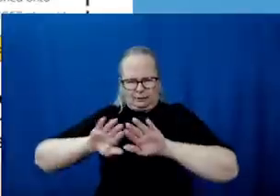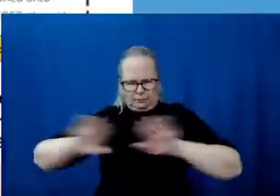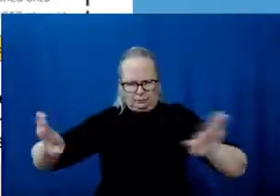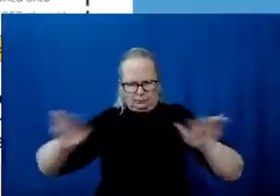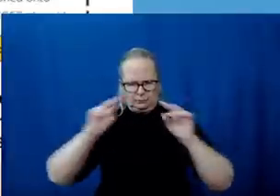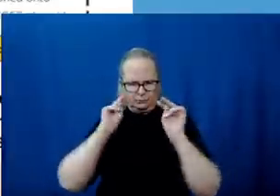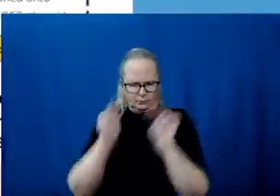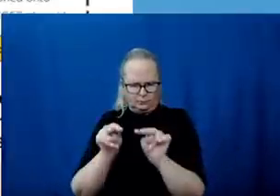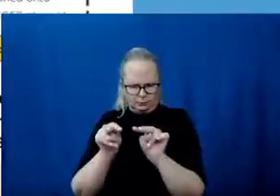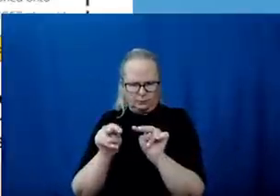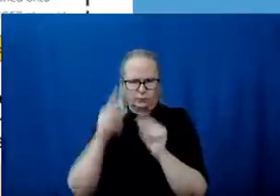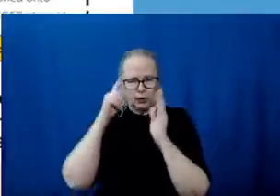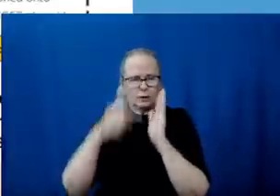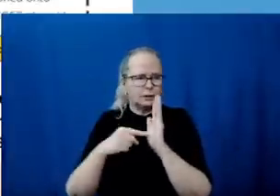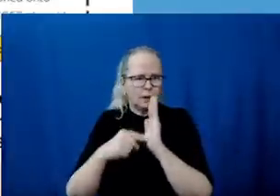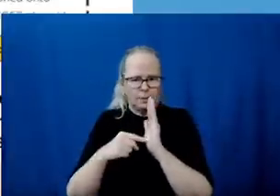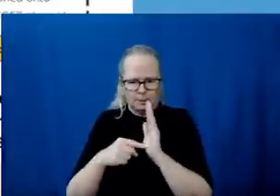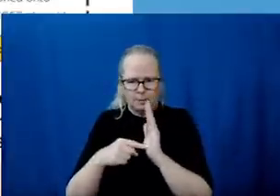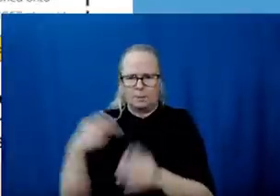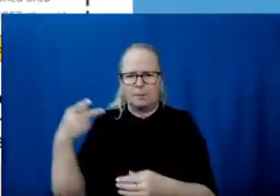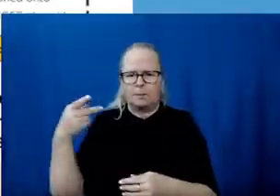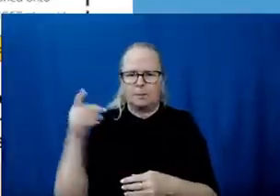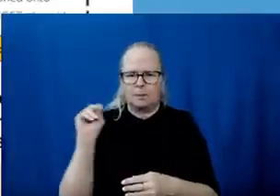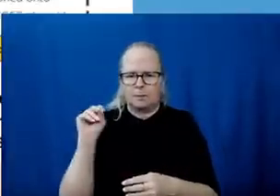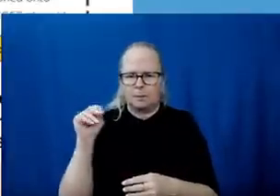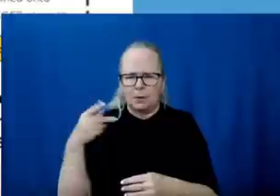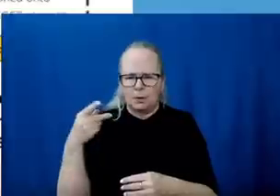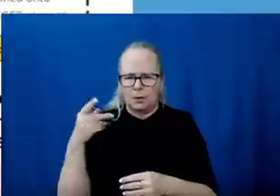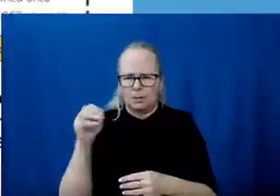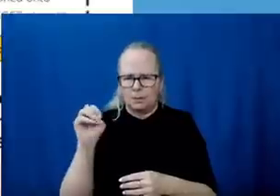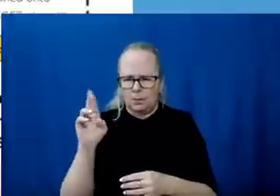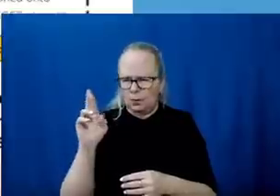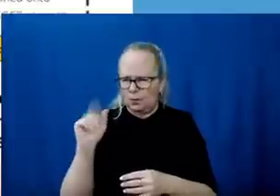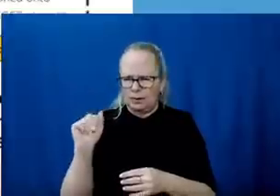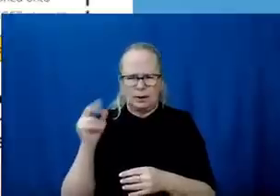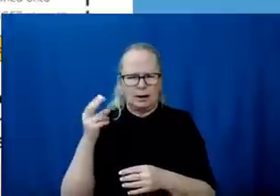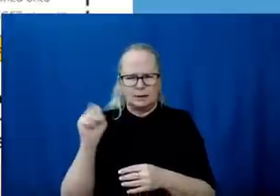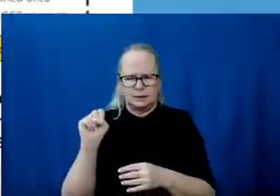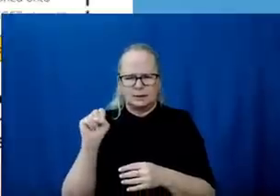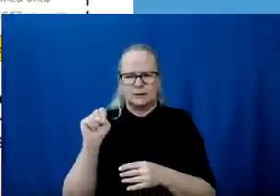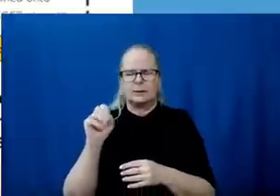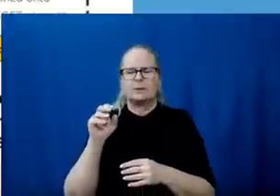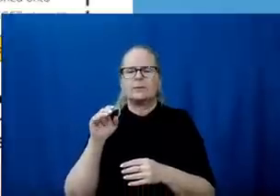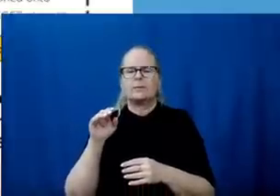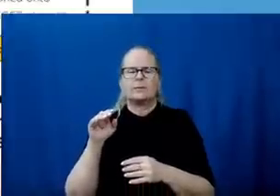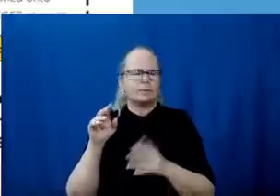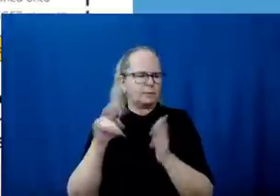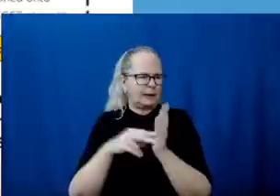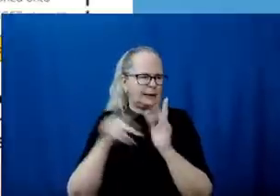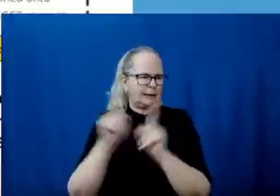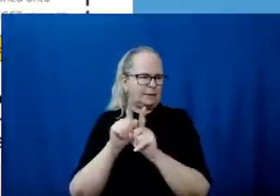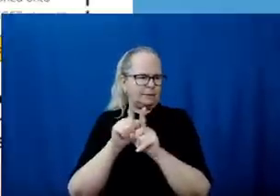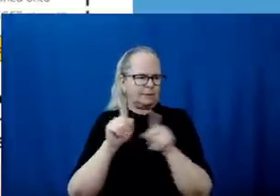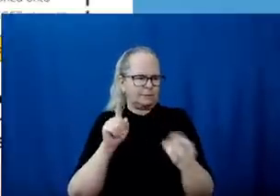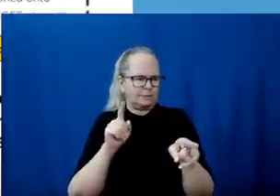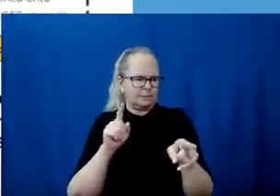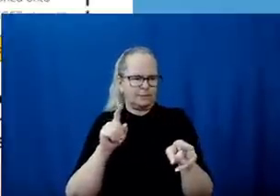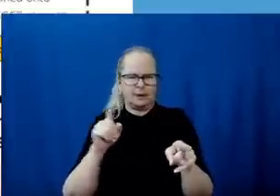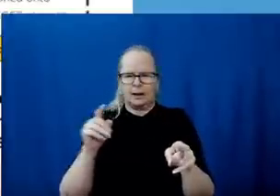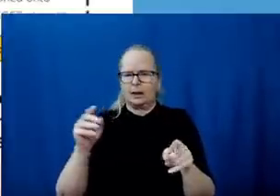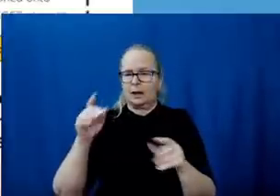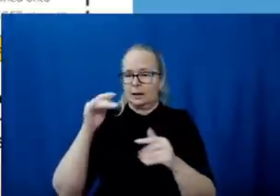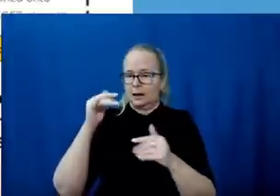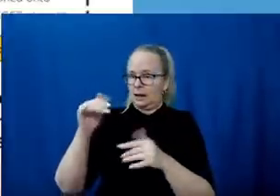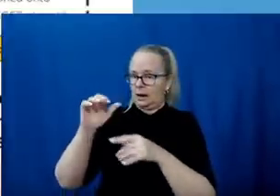samples, including the pepper mild model virus, as well as a few other bacterial factors that in theory, allow us to correlate back to